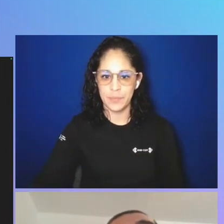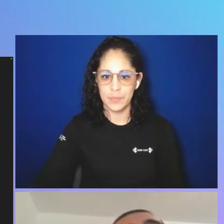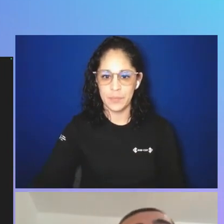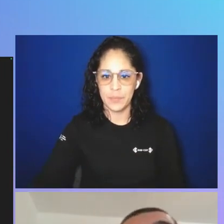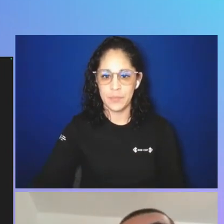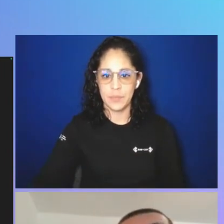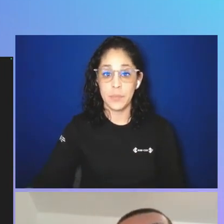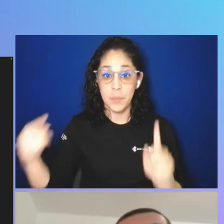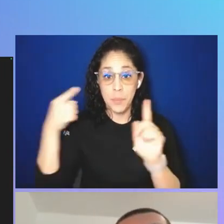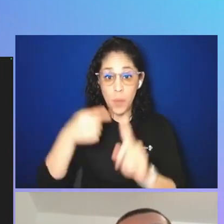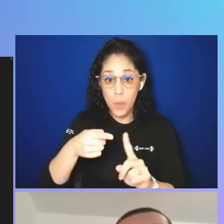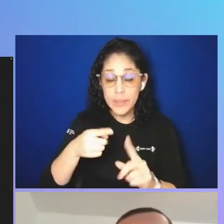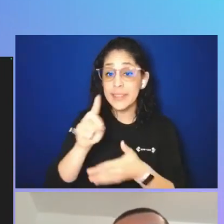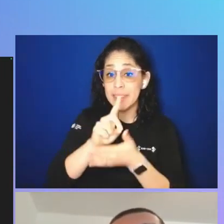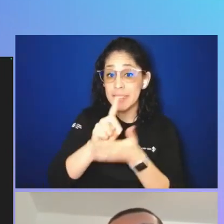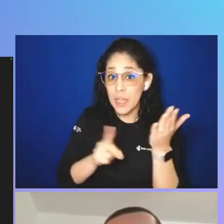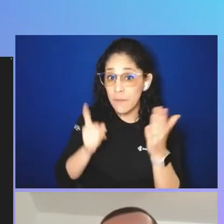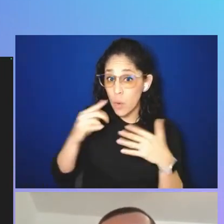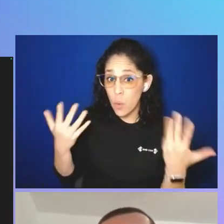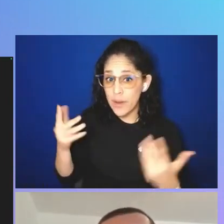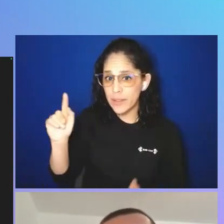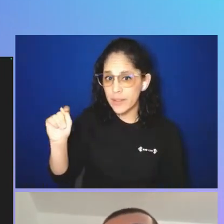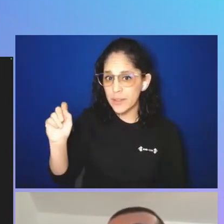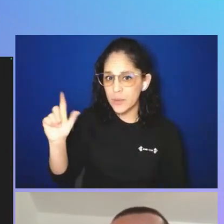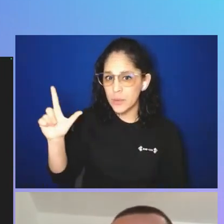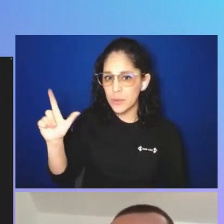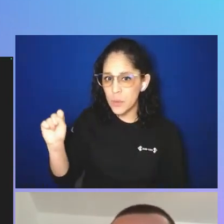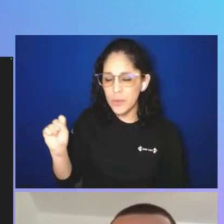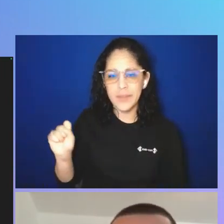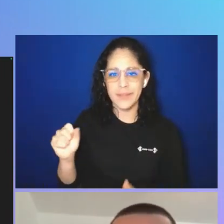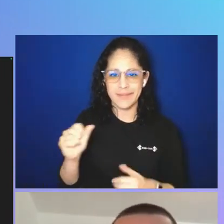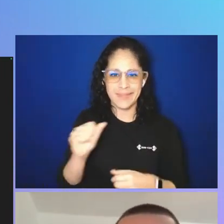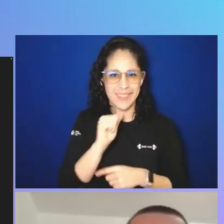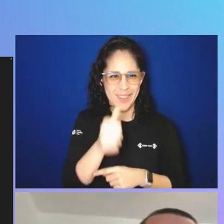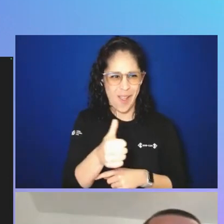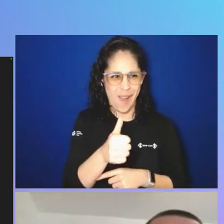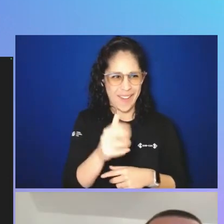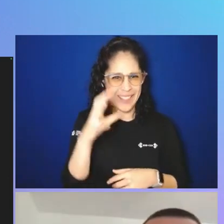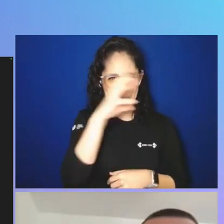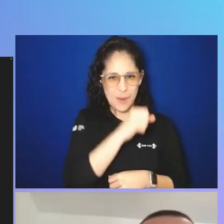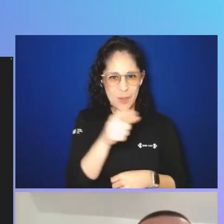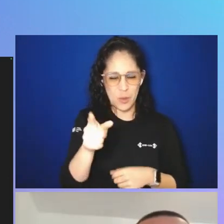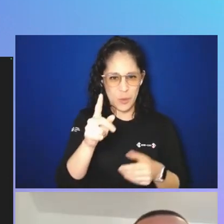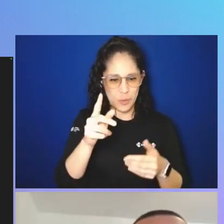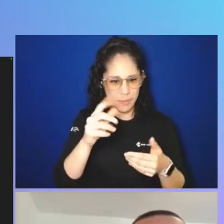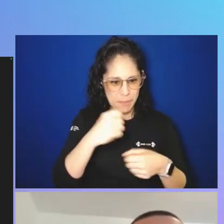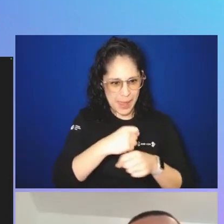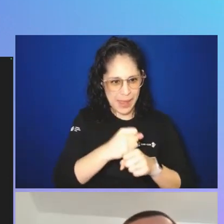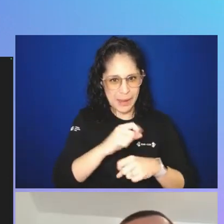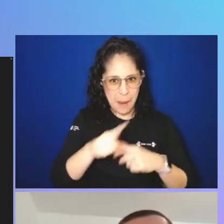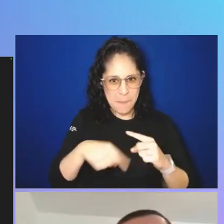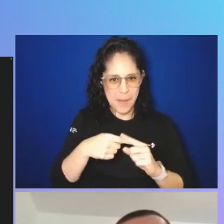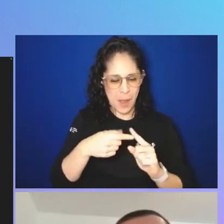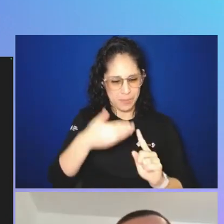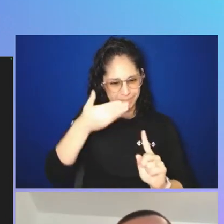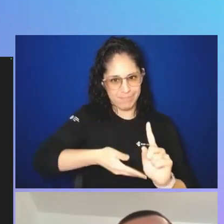not what you think you know about the users, because tools are shared and lives are